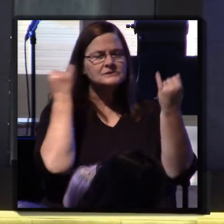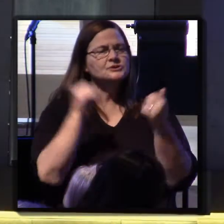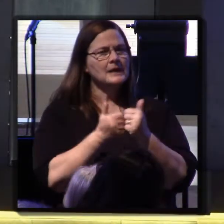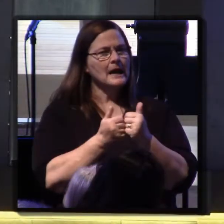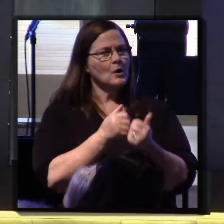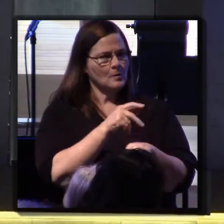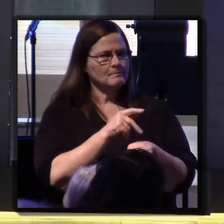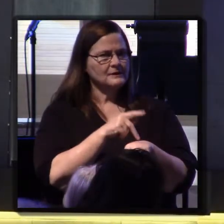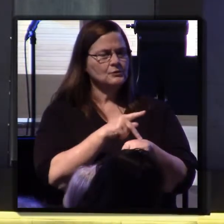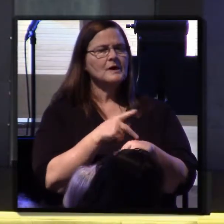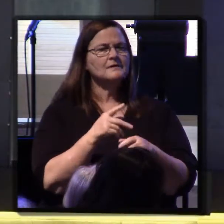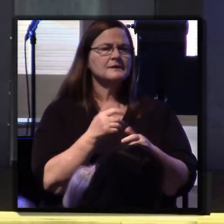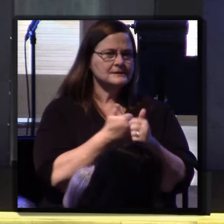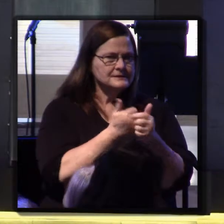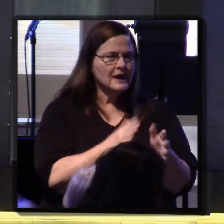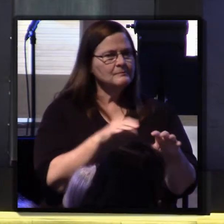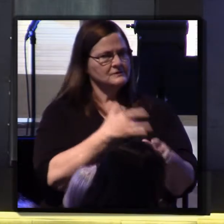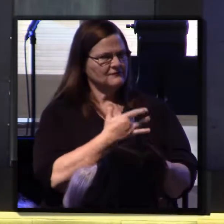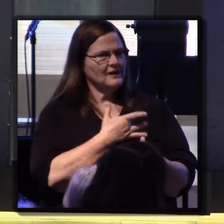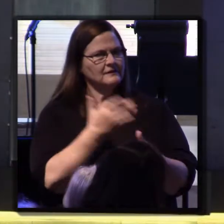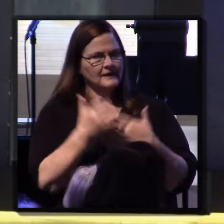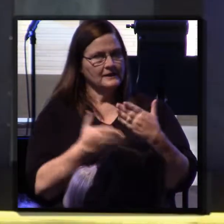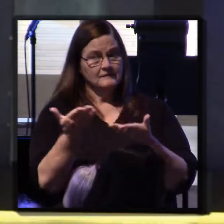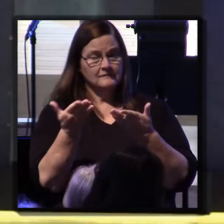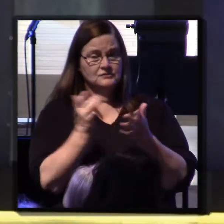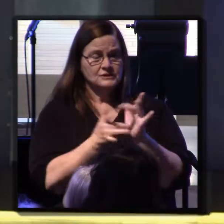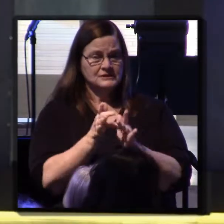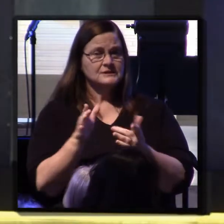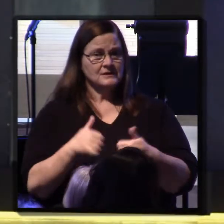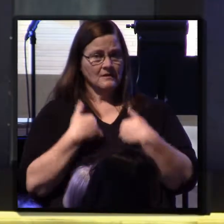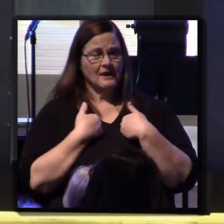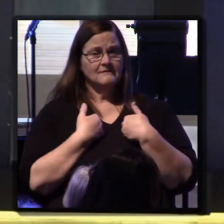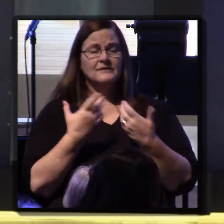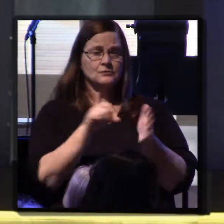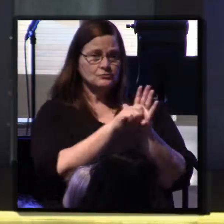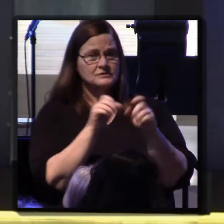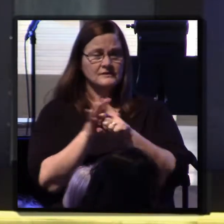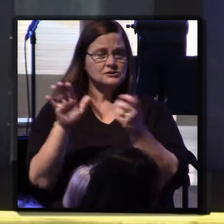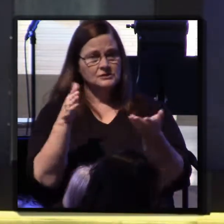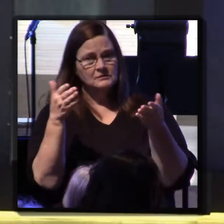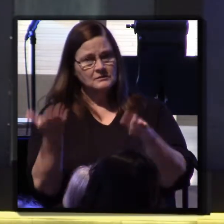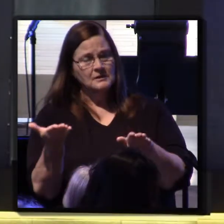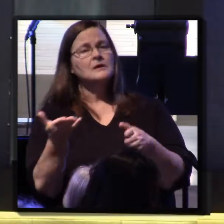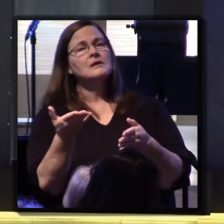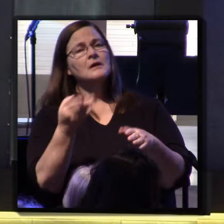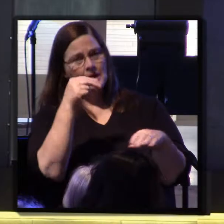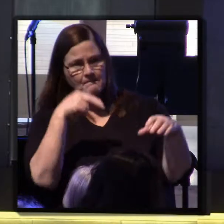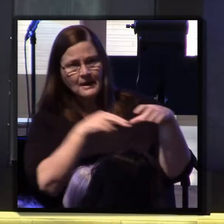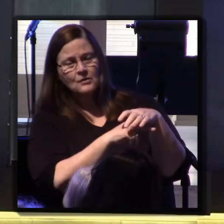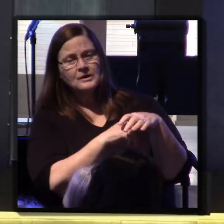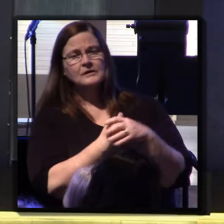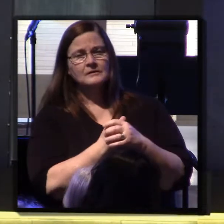second. I want you to think about this. Imagine how Peter and the disciples felt at the end of Jesus' life, at